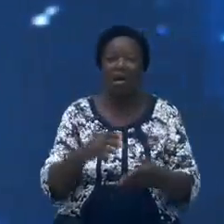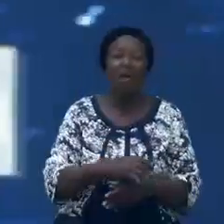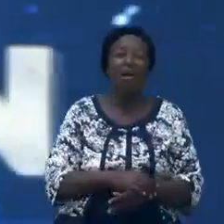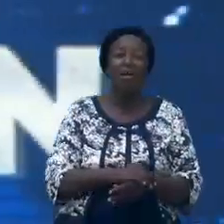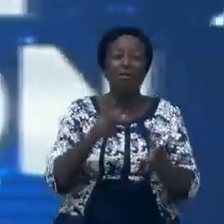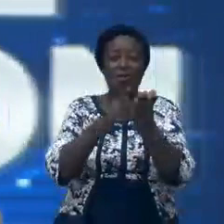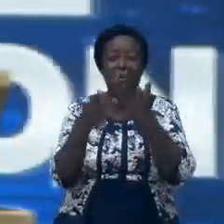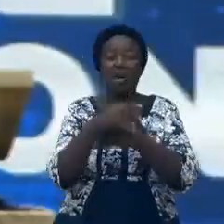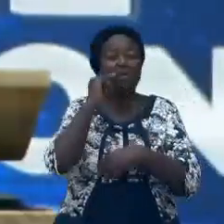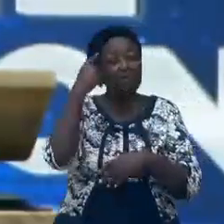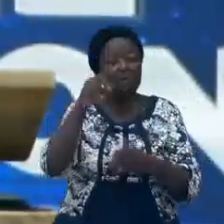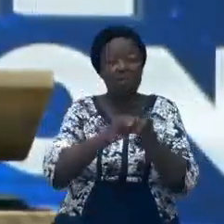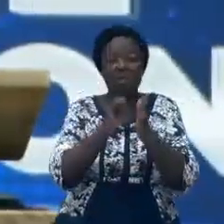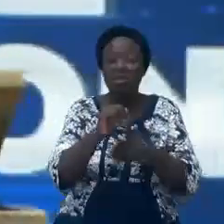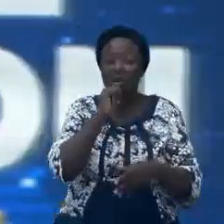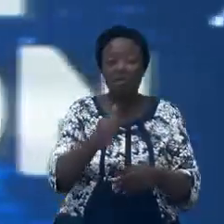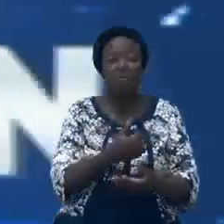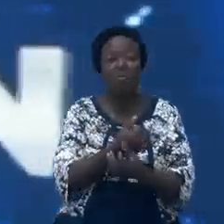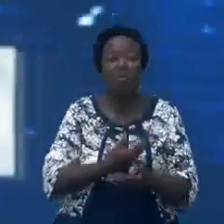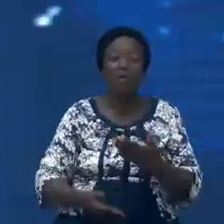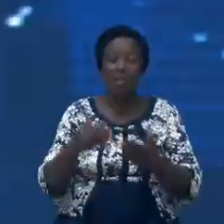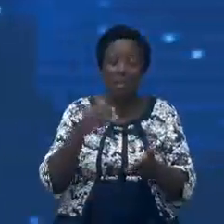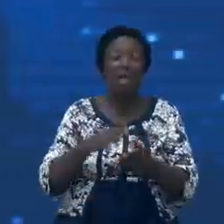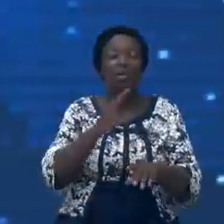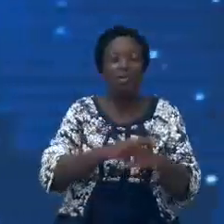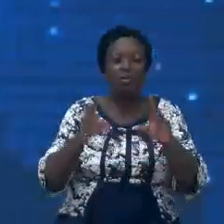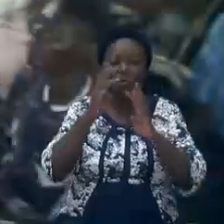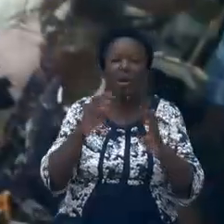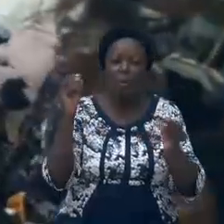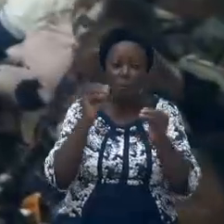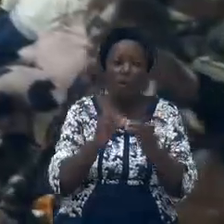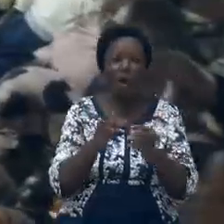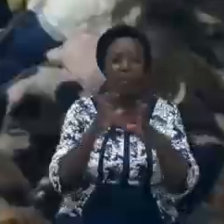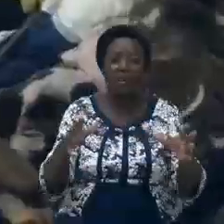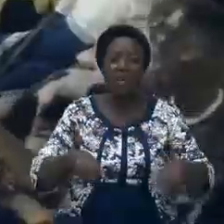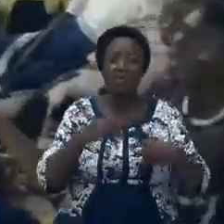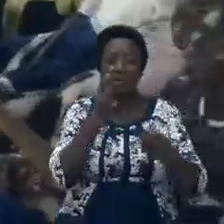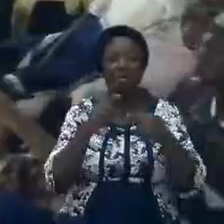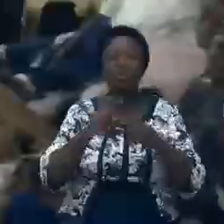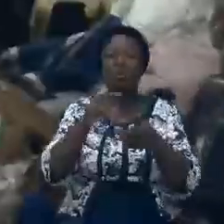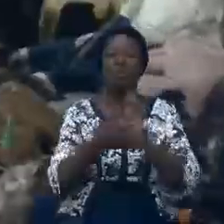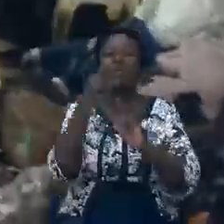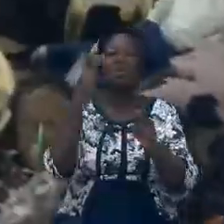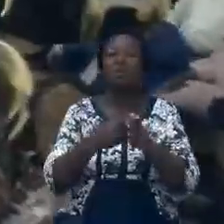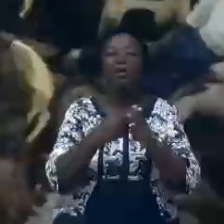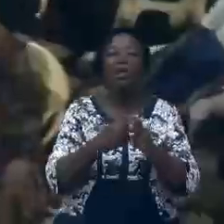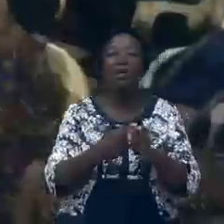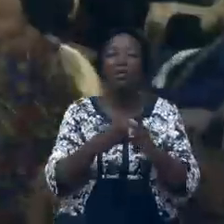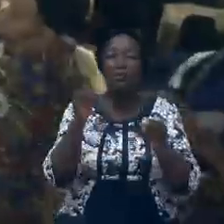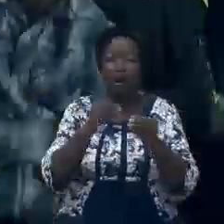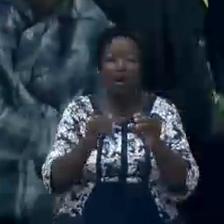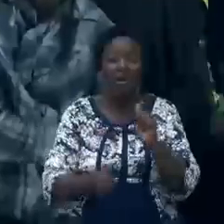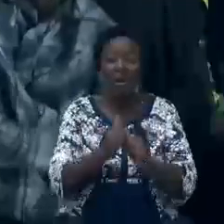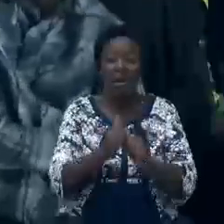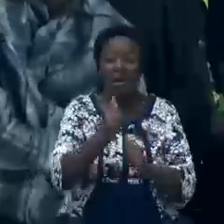for the people who are not born again. More abundant life is coming unto you. And happier life is